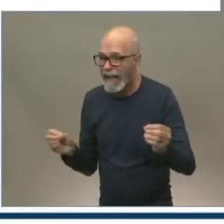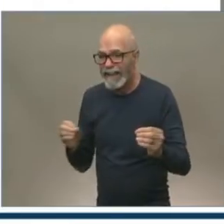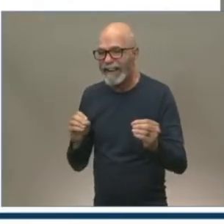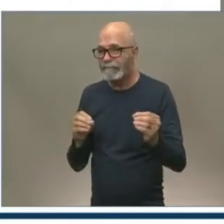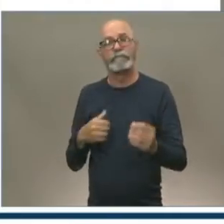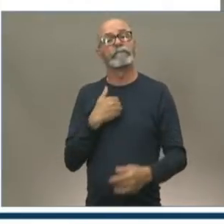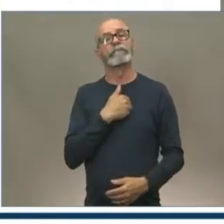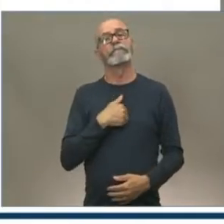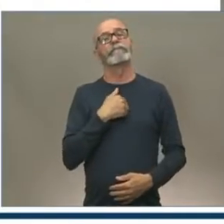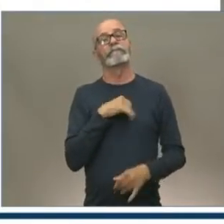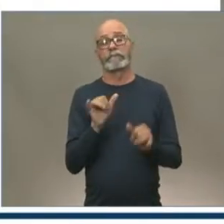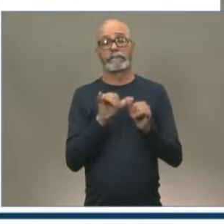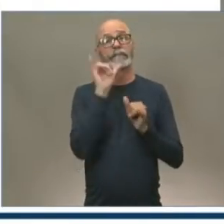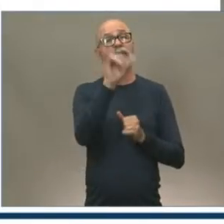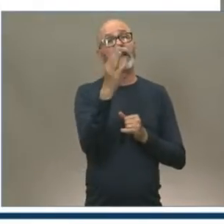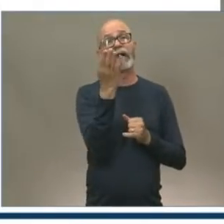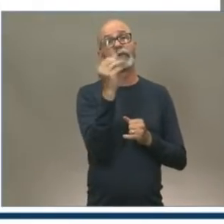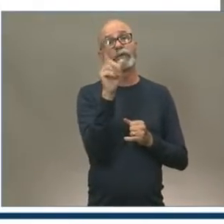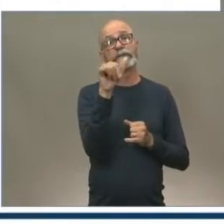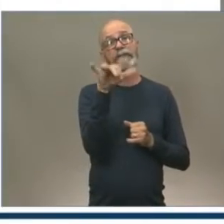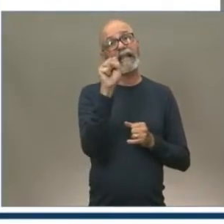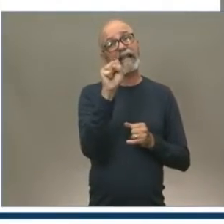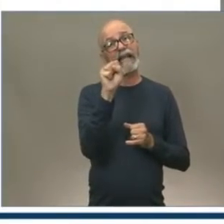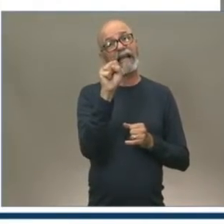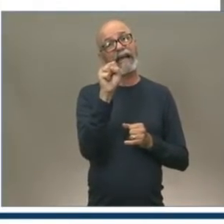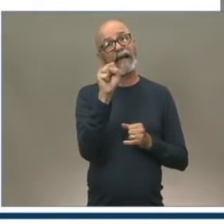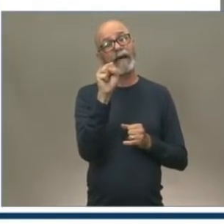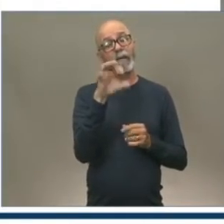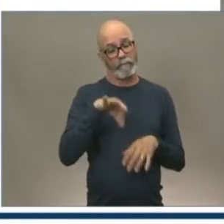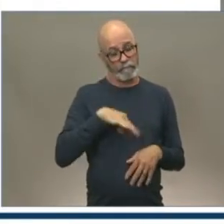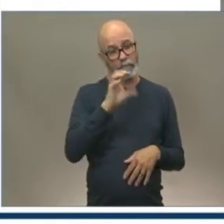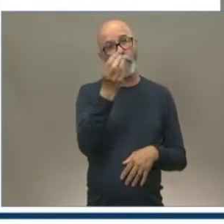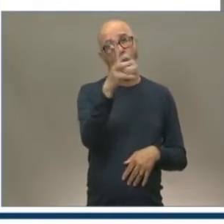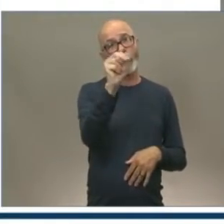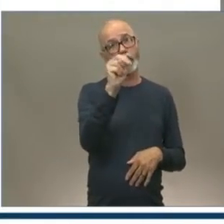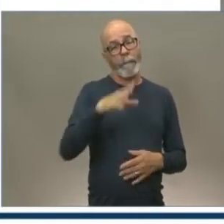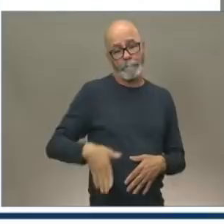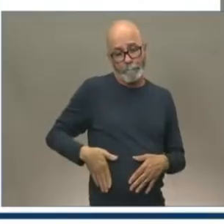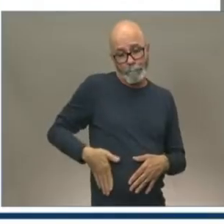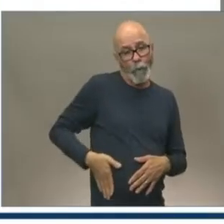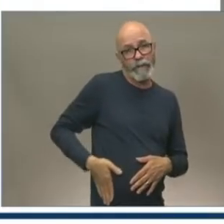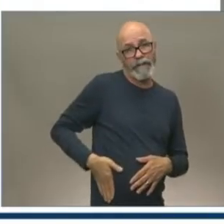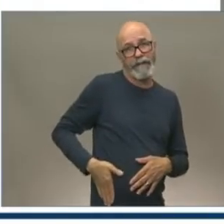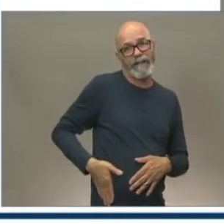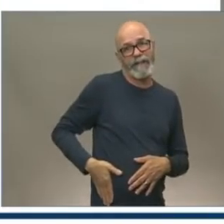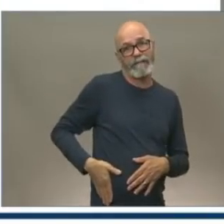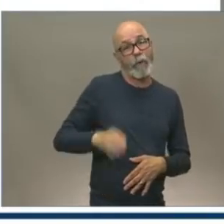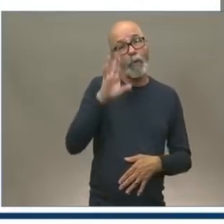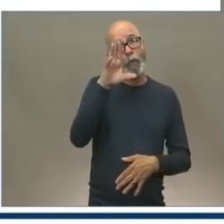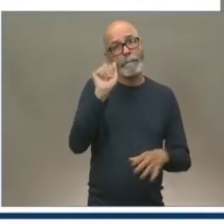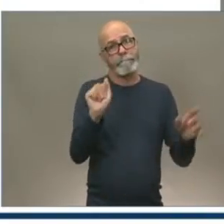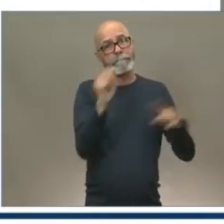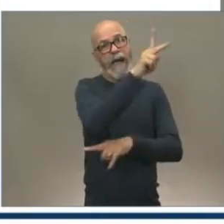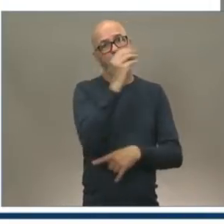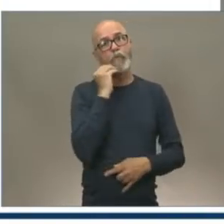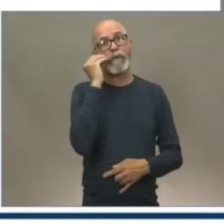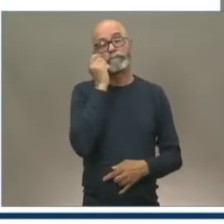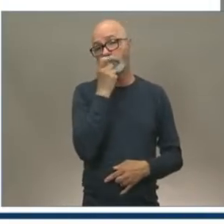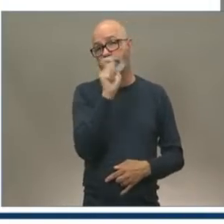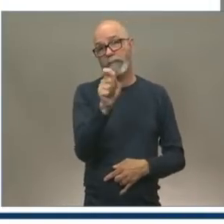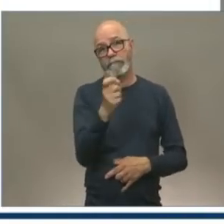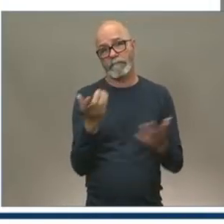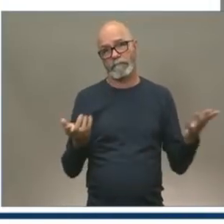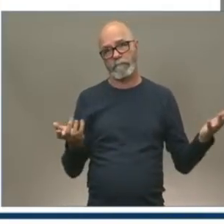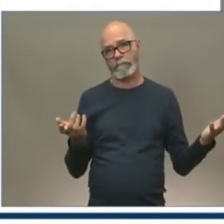for 14 days, or they can stay in that hotel quarantine until they can get a flight back home. We will turn people away if we have